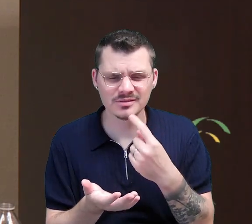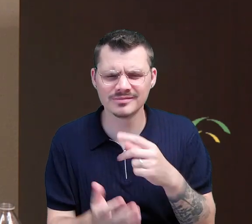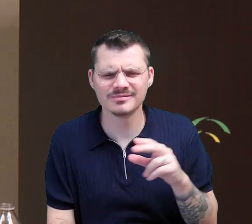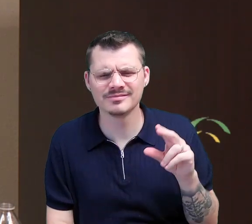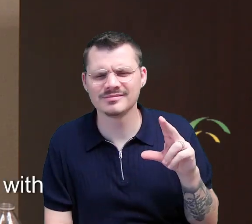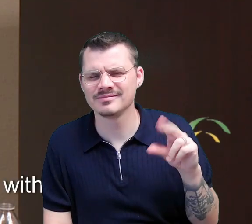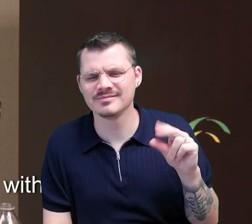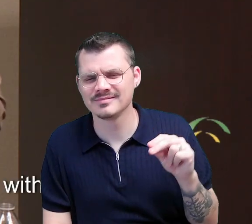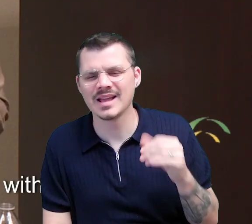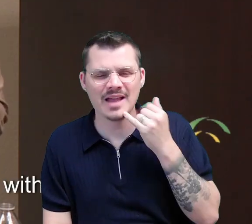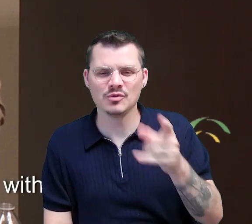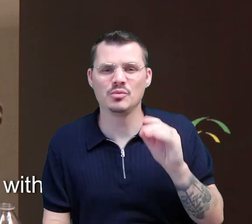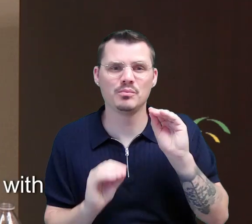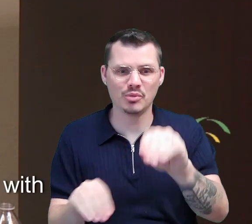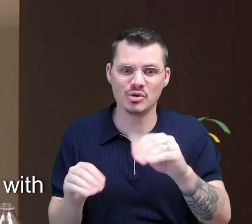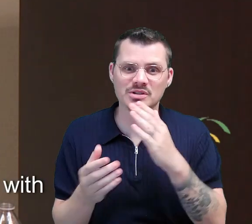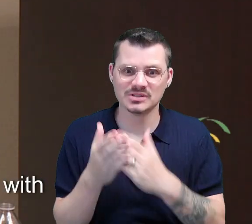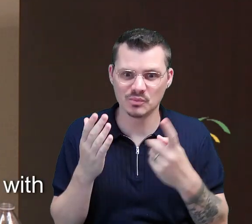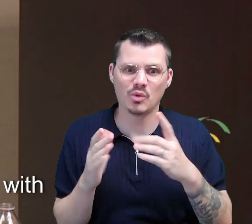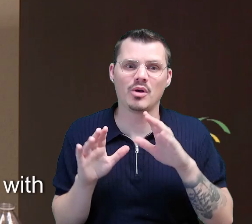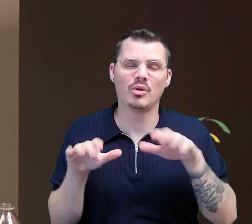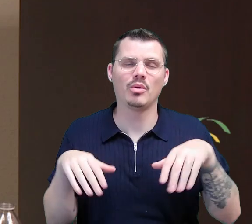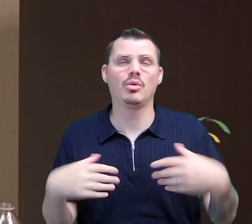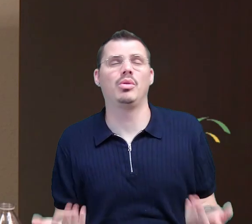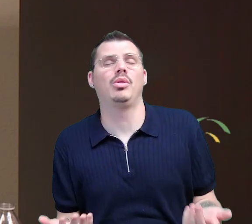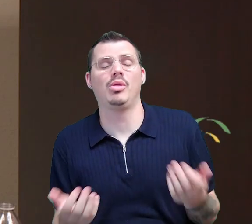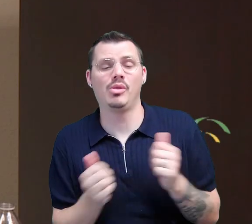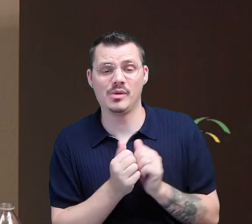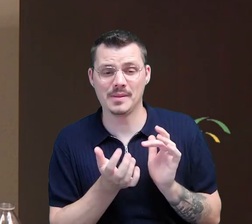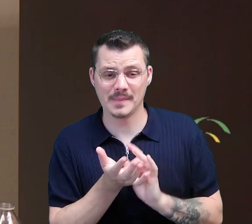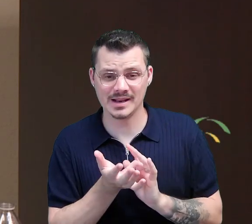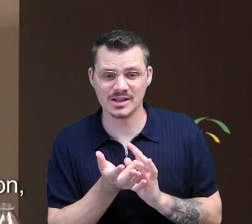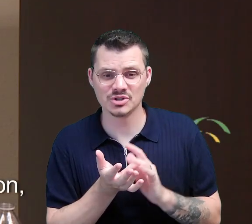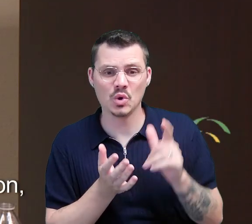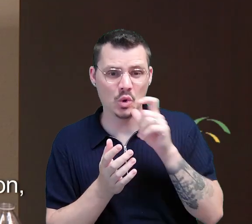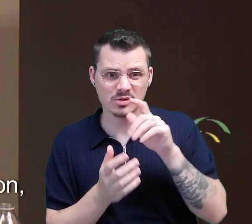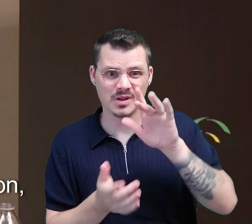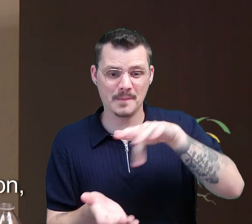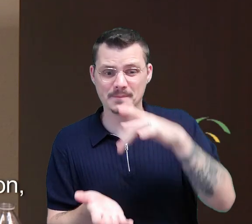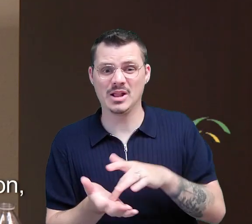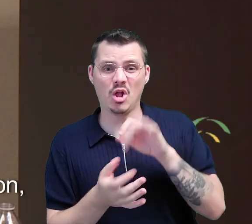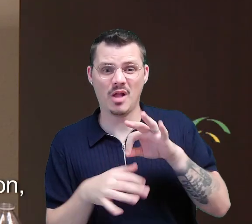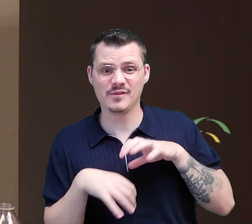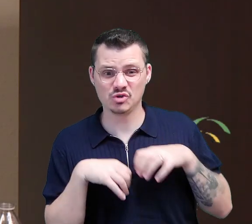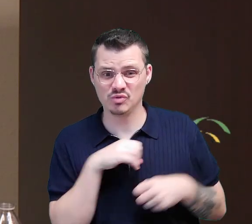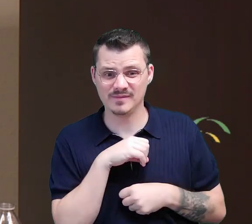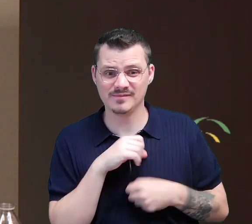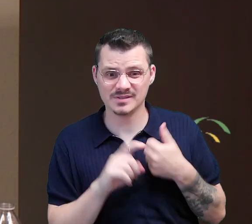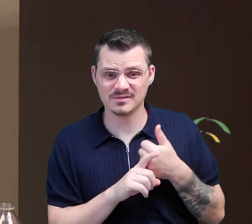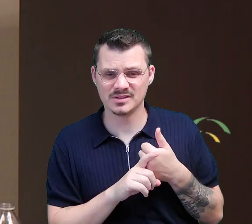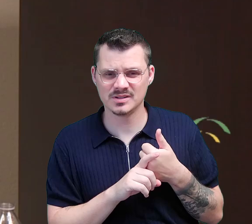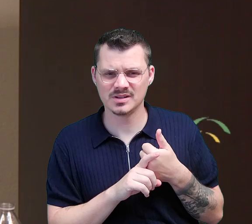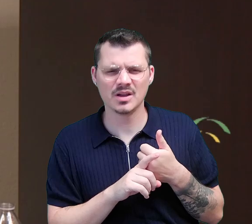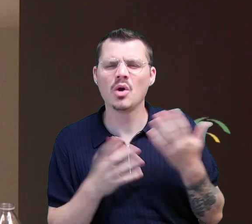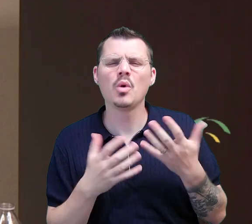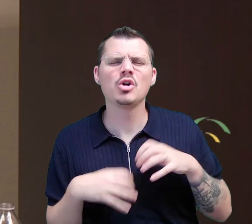No. If you put somebody in a semi-stupor with sedating medicines who's in the middle of a grief reaction,